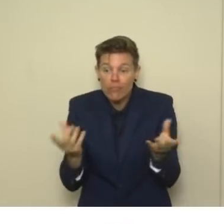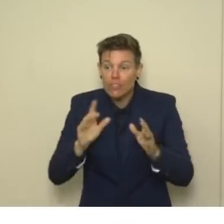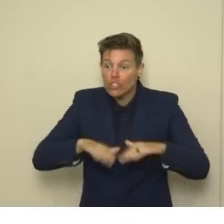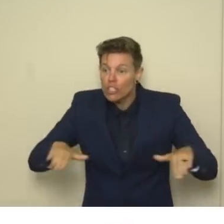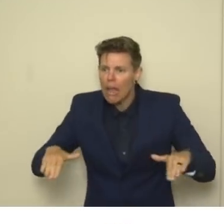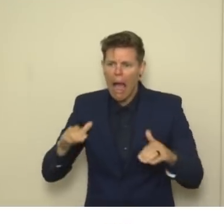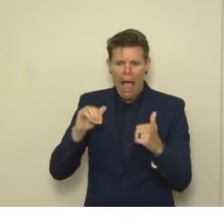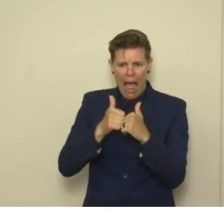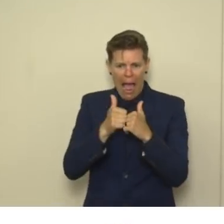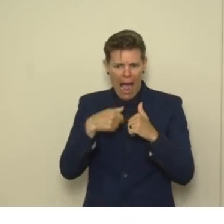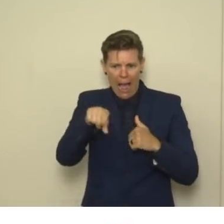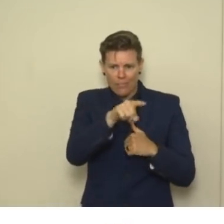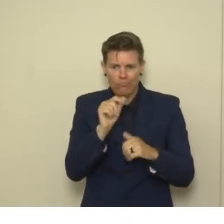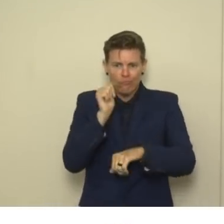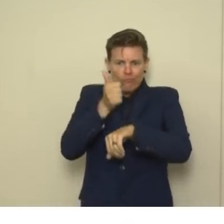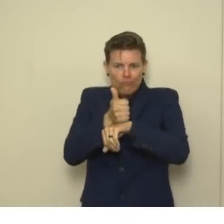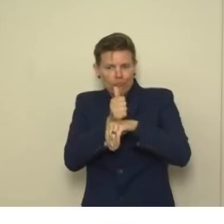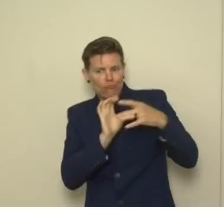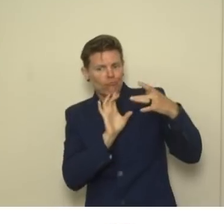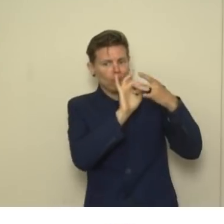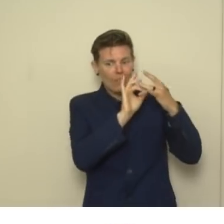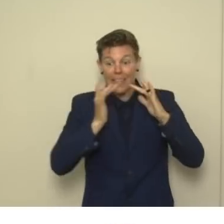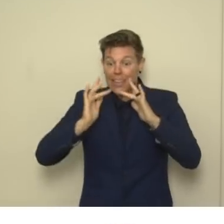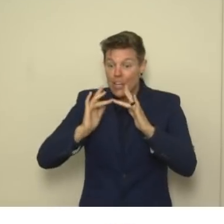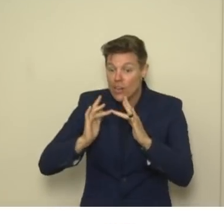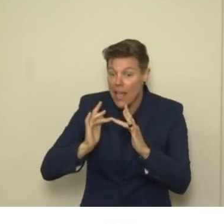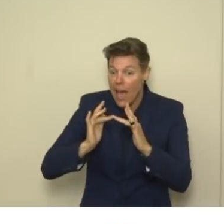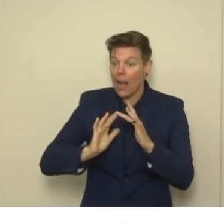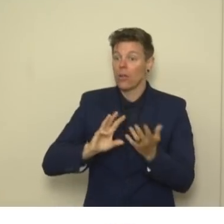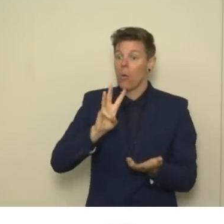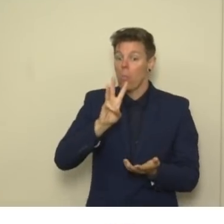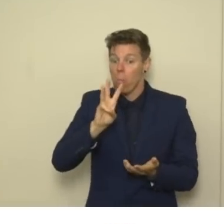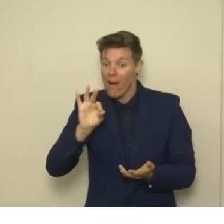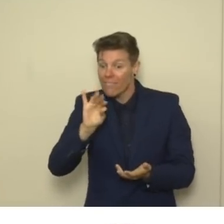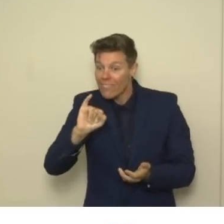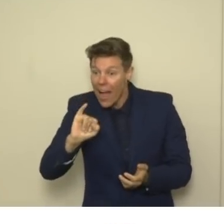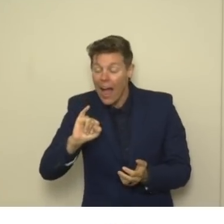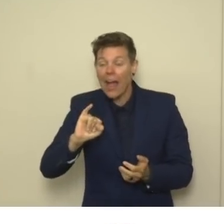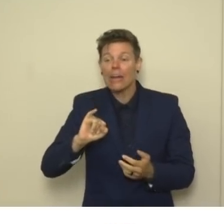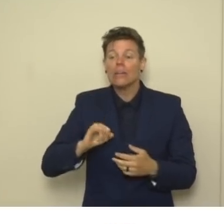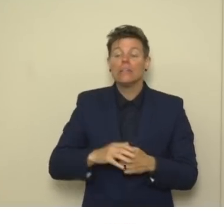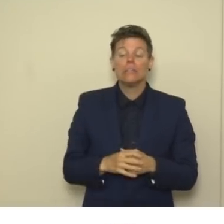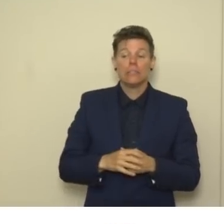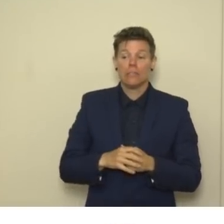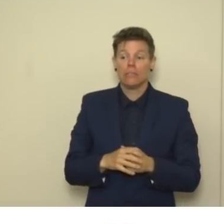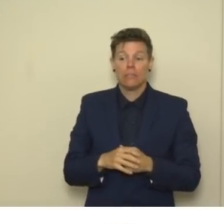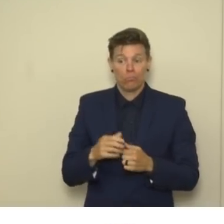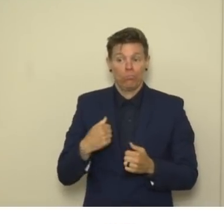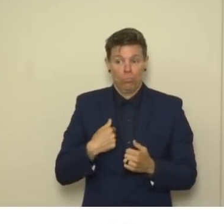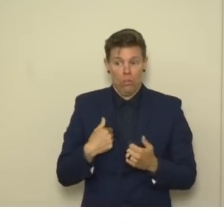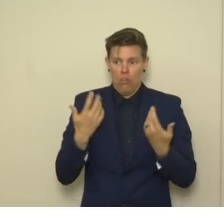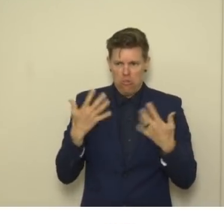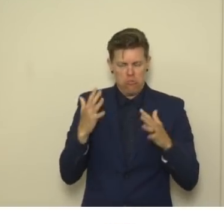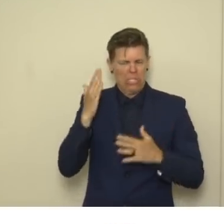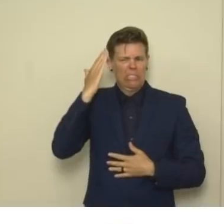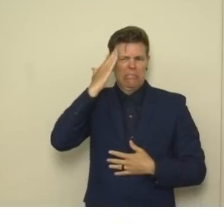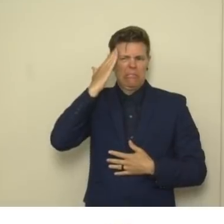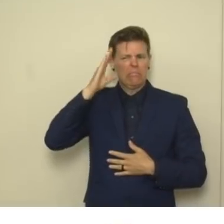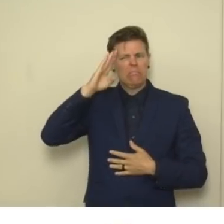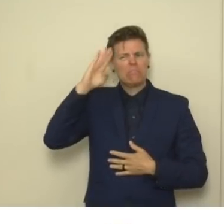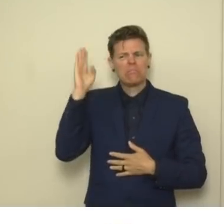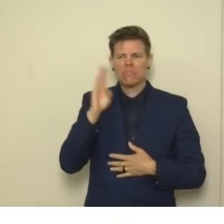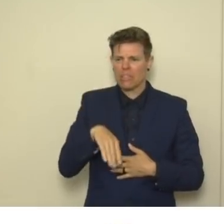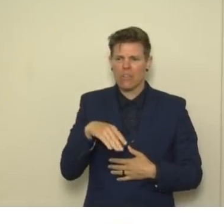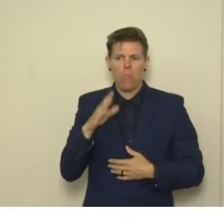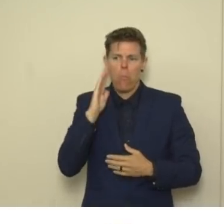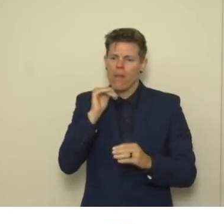can also say with a great deal, unfortunately, of confidence, we are aware it will not fix every problem